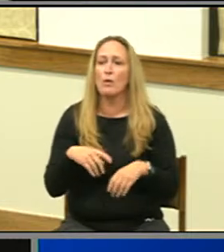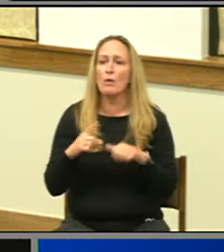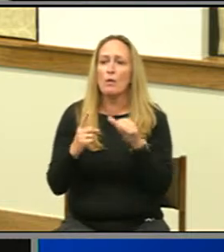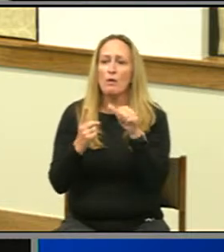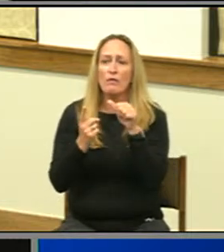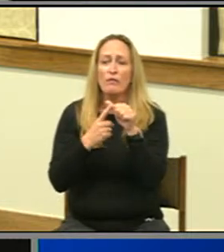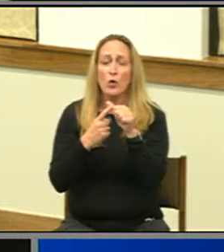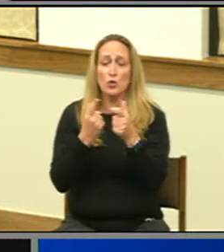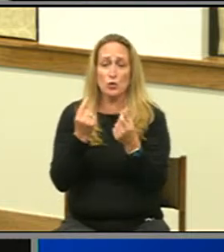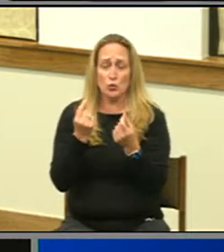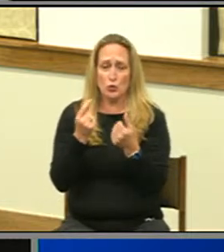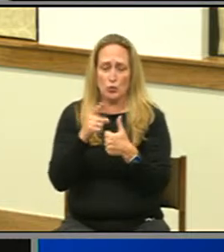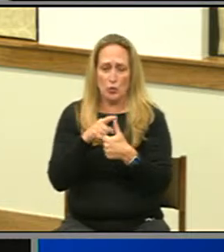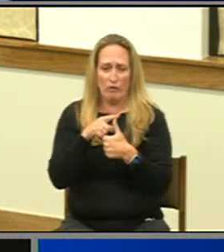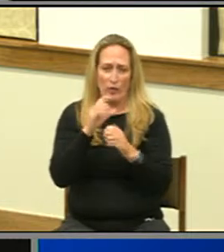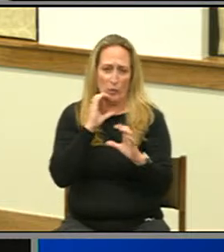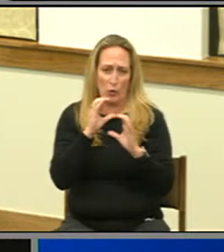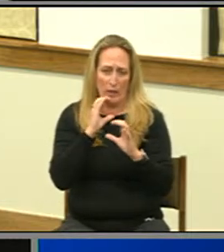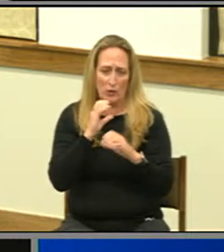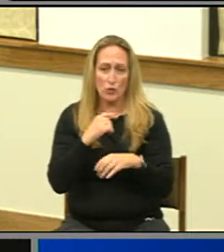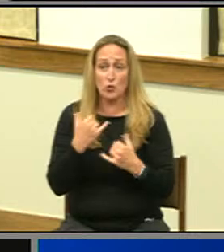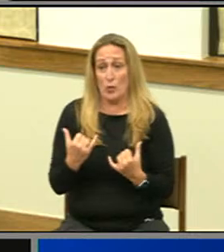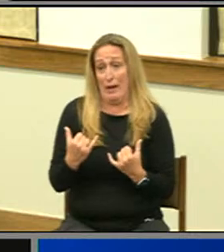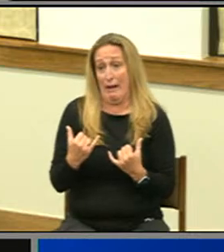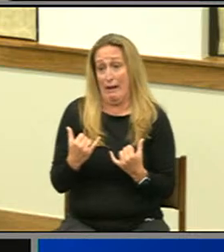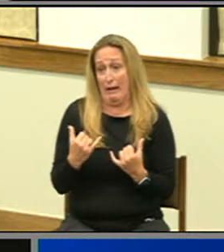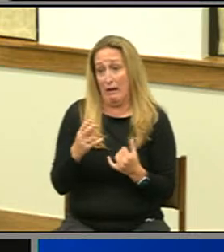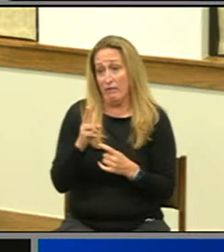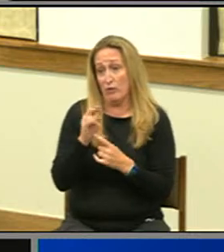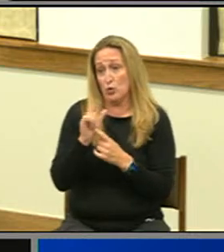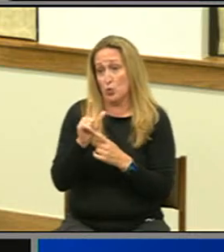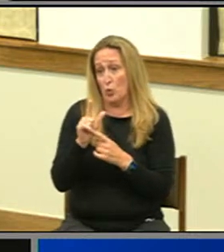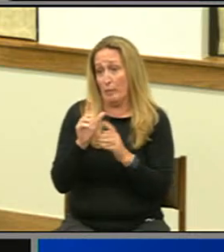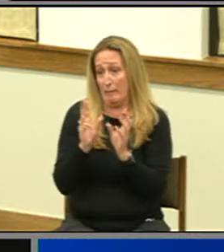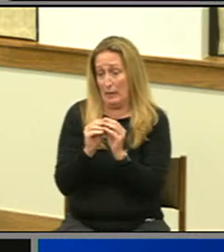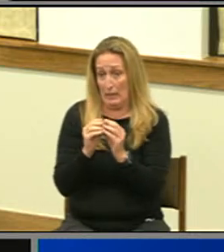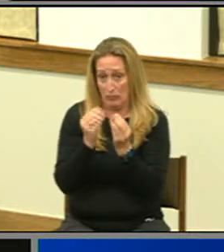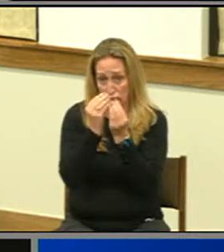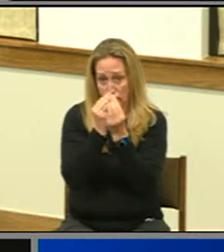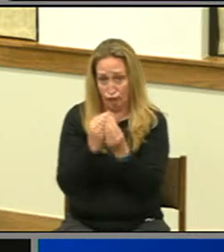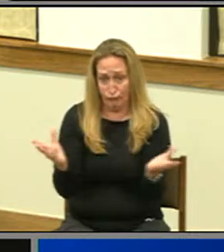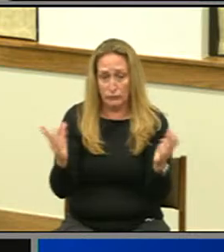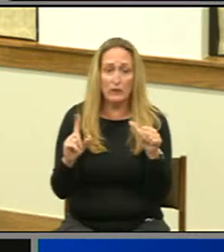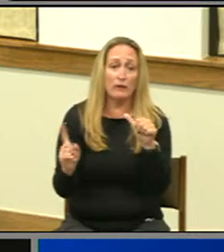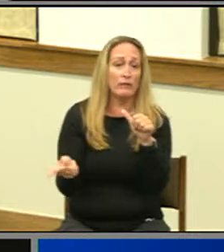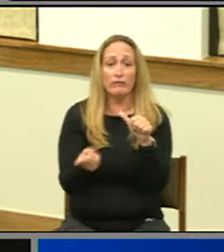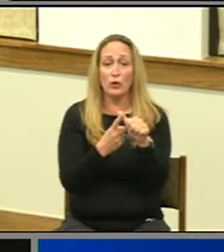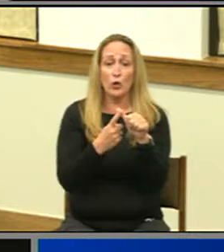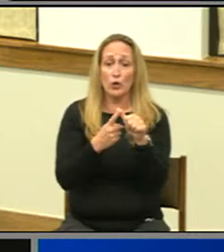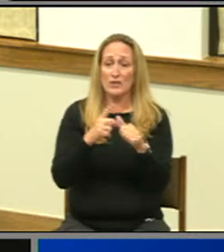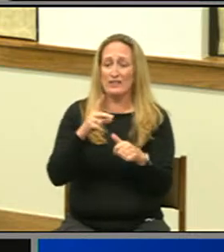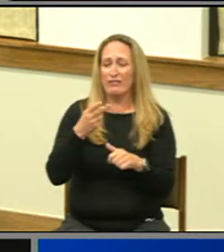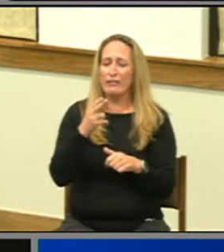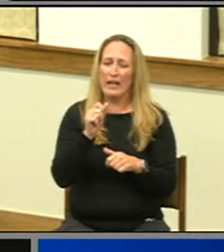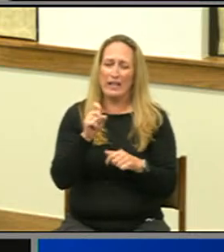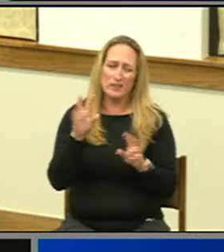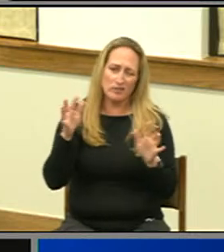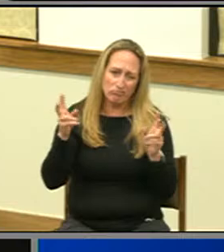first step of that communication is today, the virtual community meeting. This is the first phase, so to